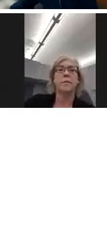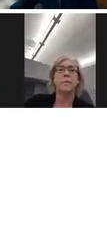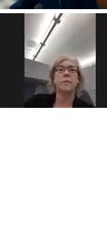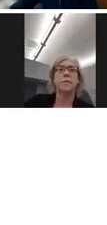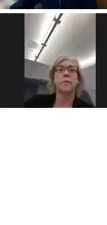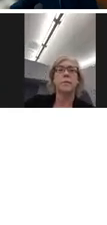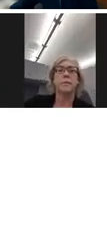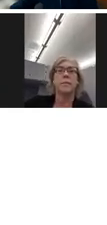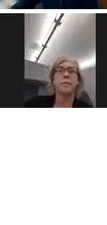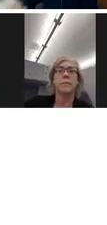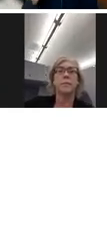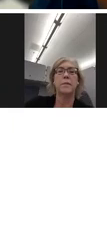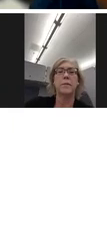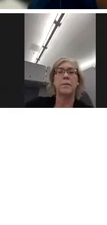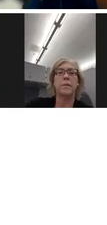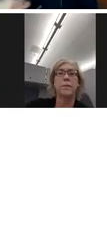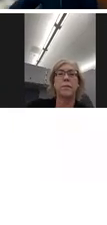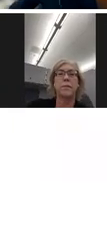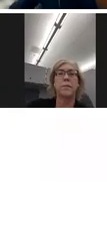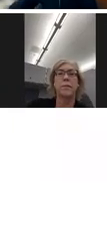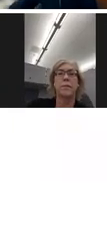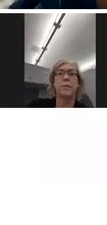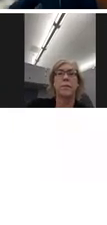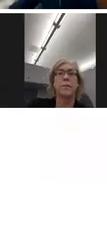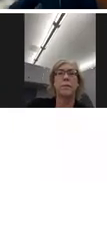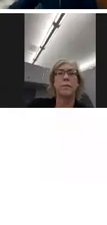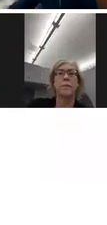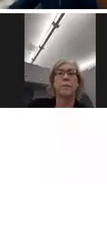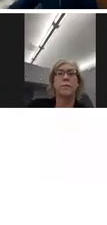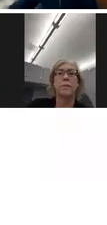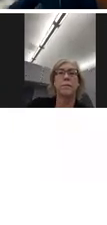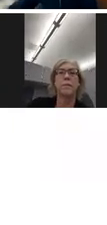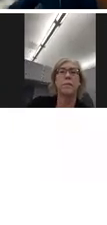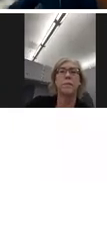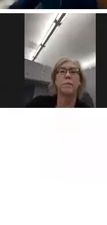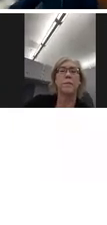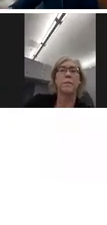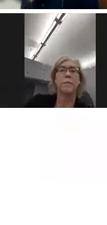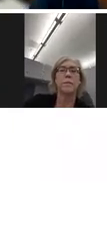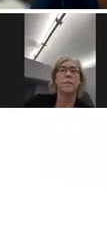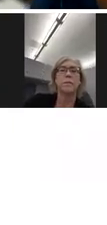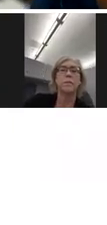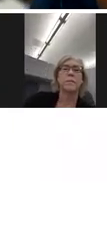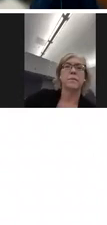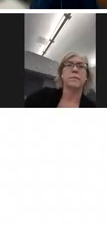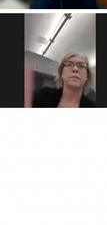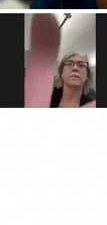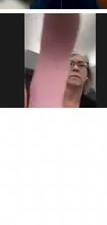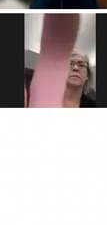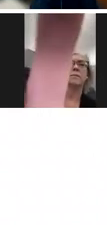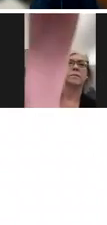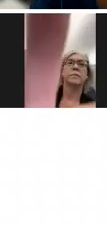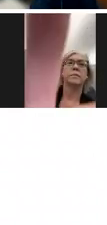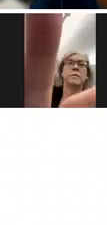space so they can conduct their interviews, do their hiring practices that they need. And so that's another service